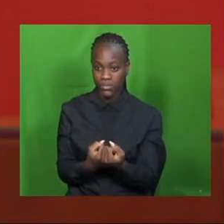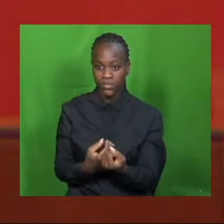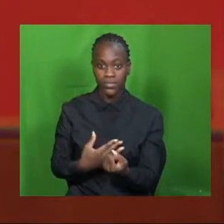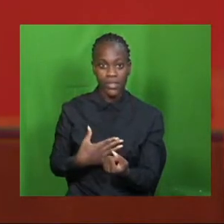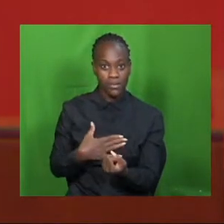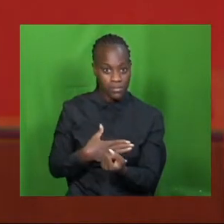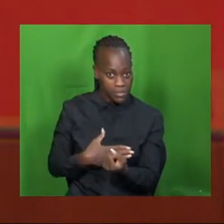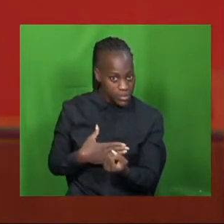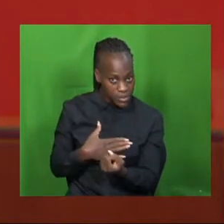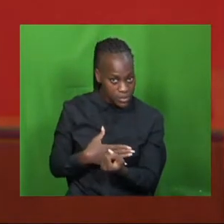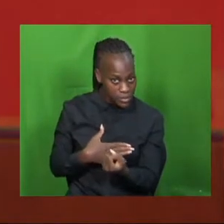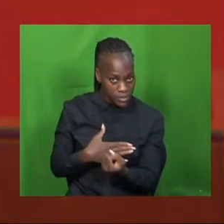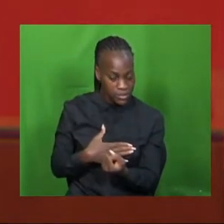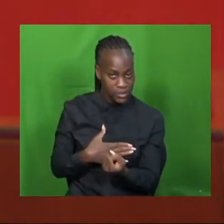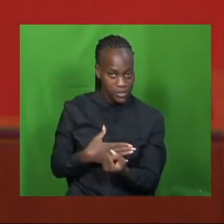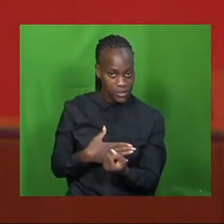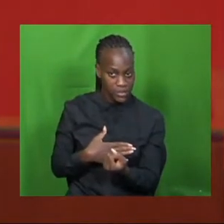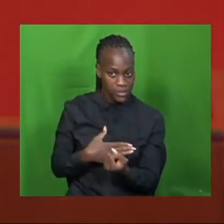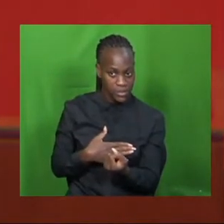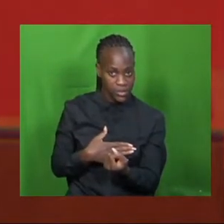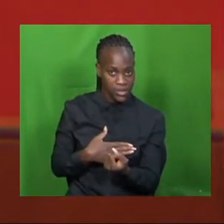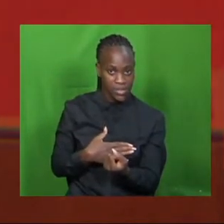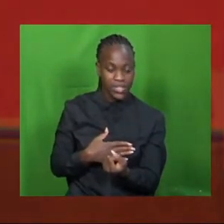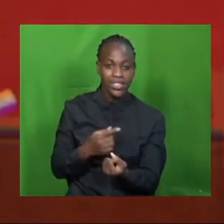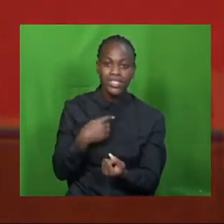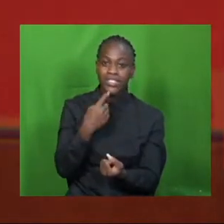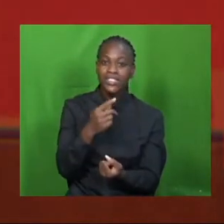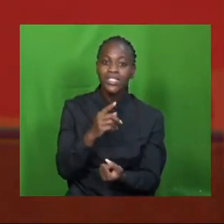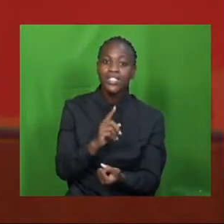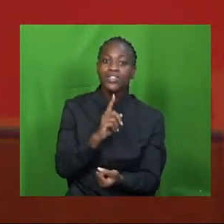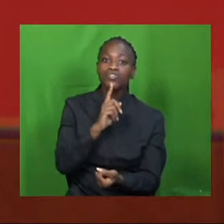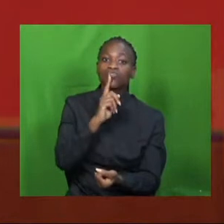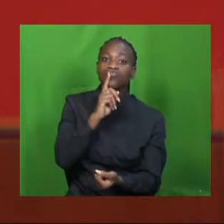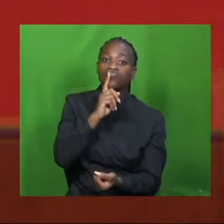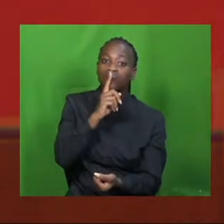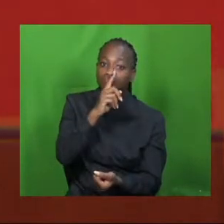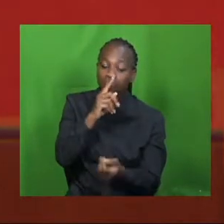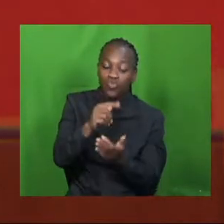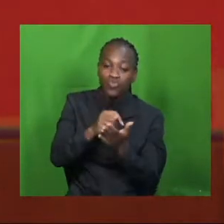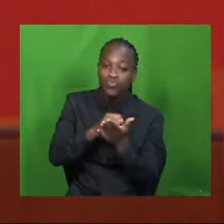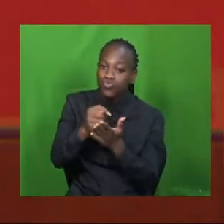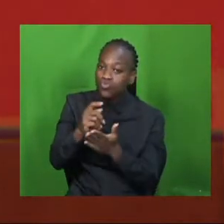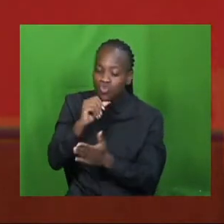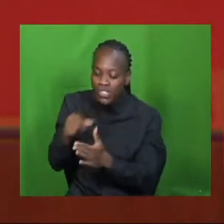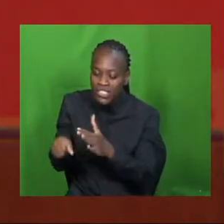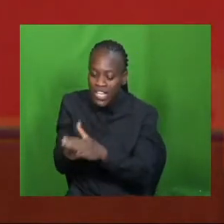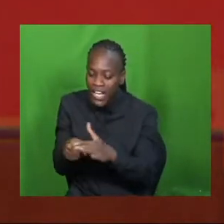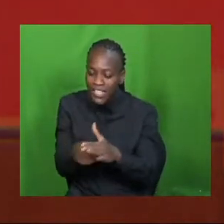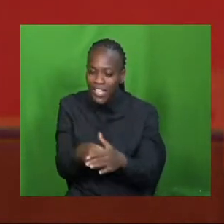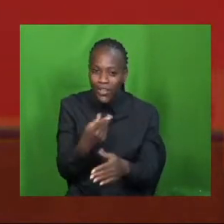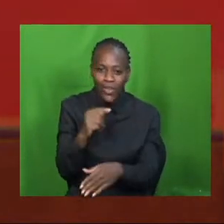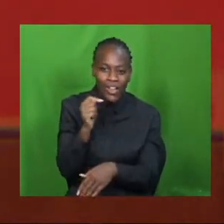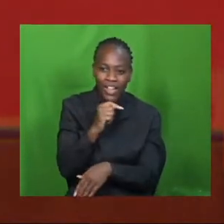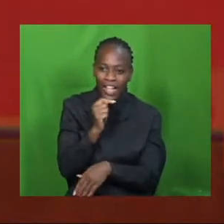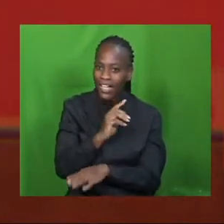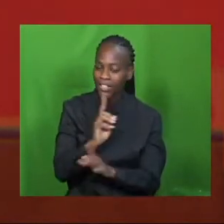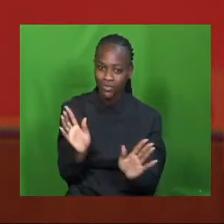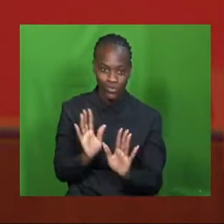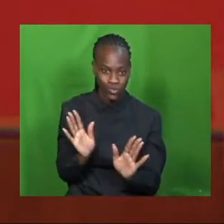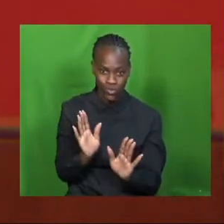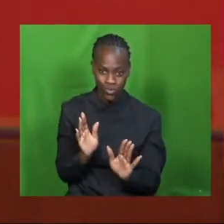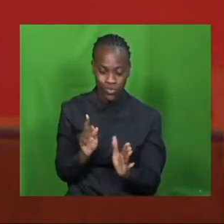the emoluments and conditions of members of Parliament and parliamentary staff are concerned. So you see,